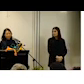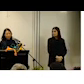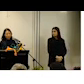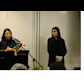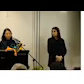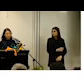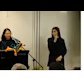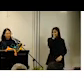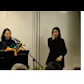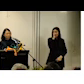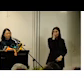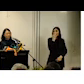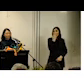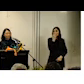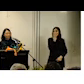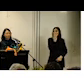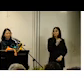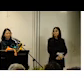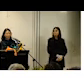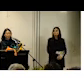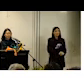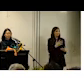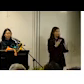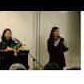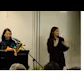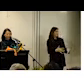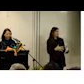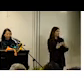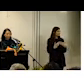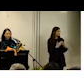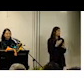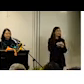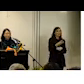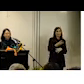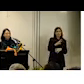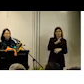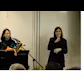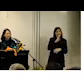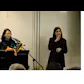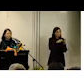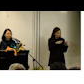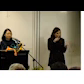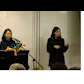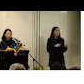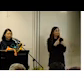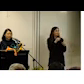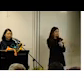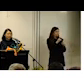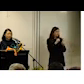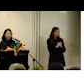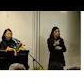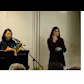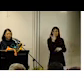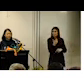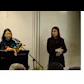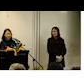So in this work, after we studied over 300 mutations, we found 50% of the